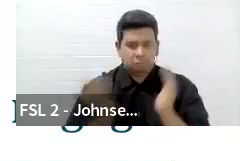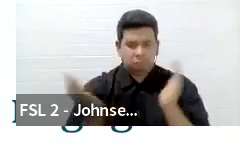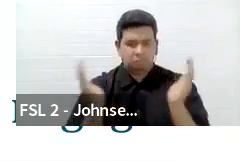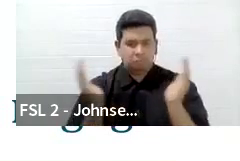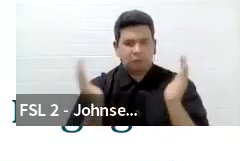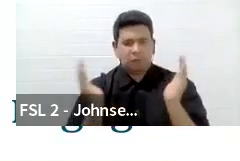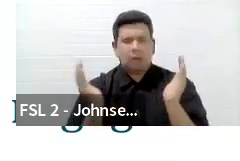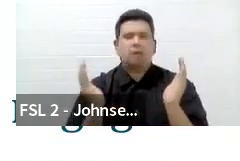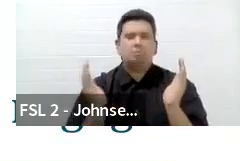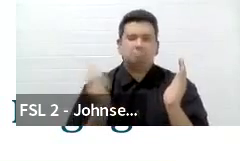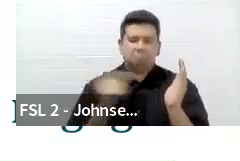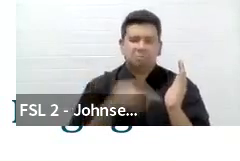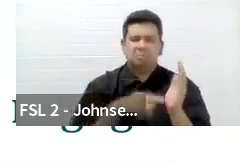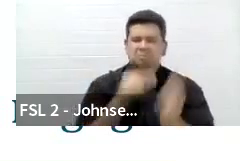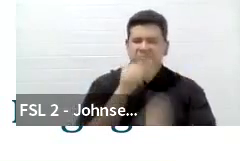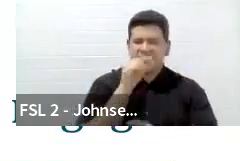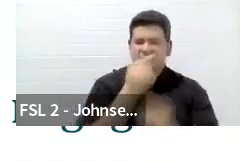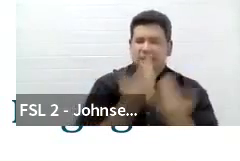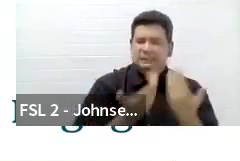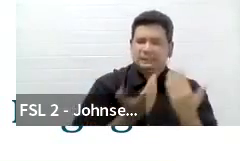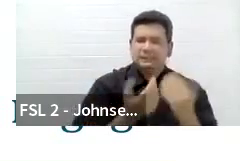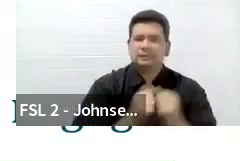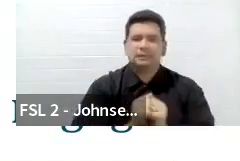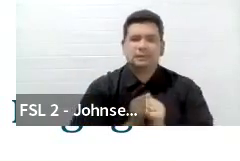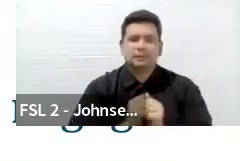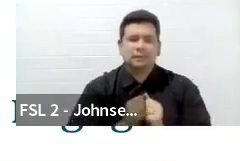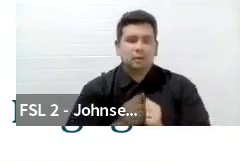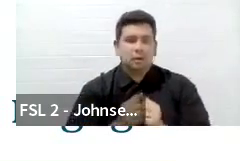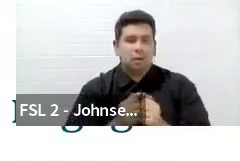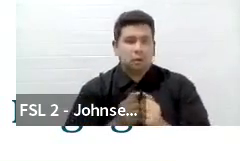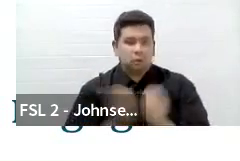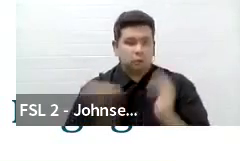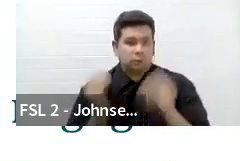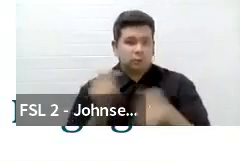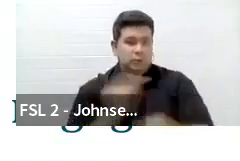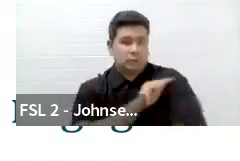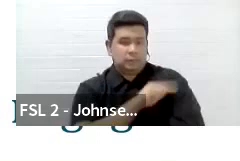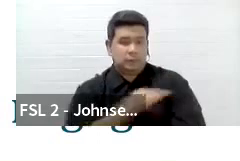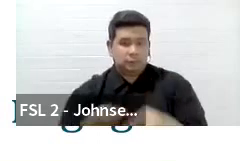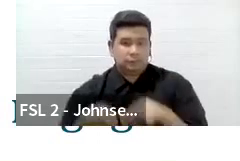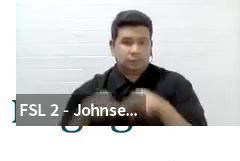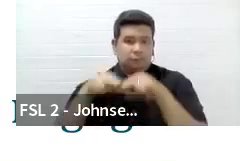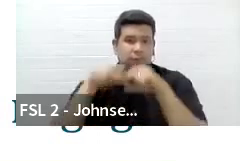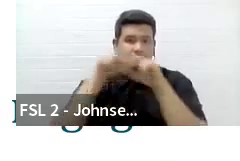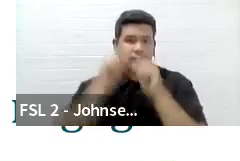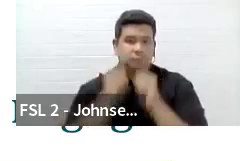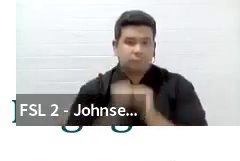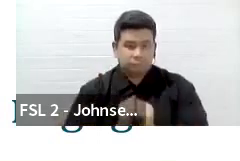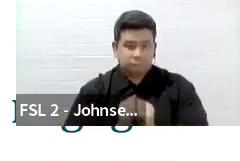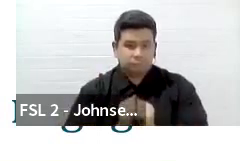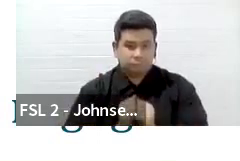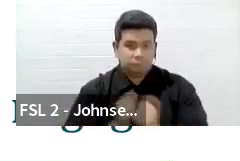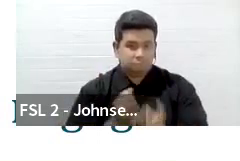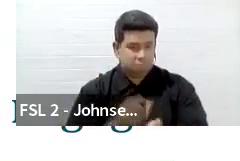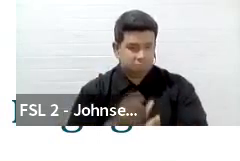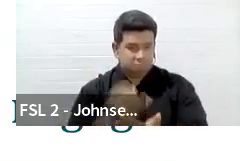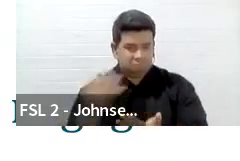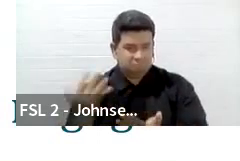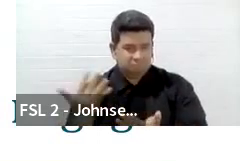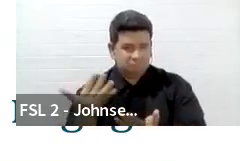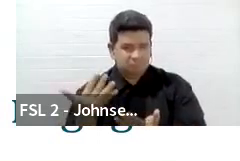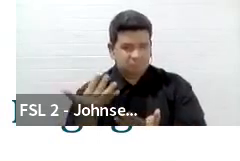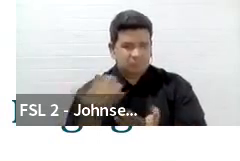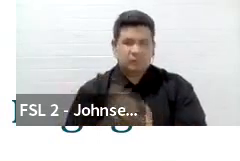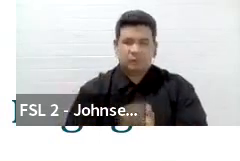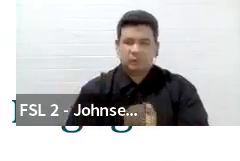the effect of natural increase, and therefore usually in our accounting of population change,